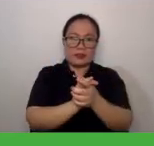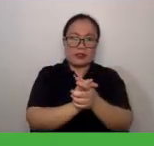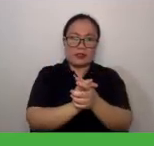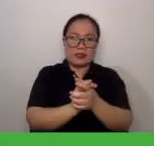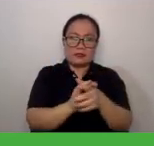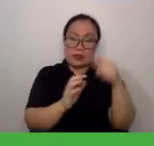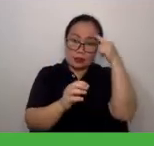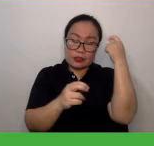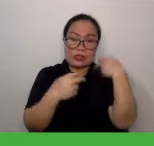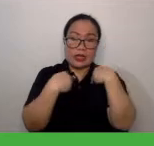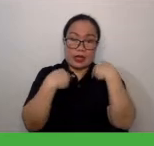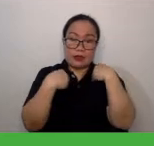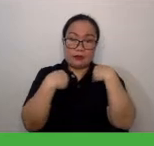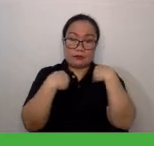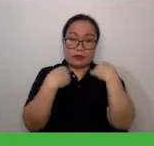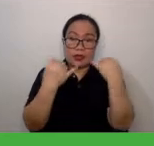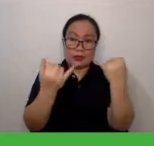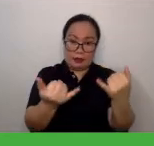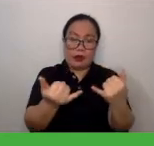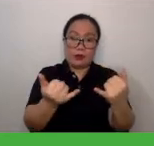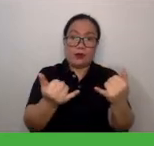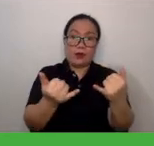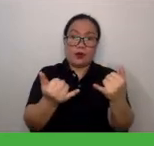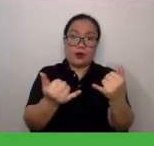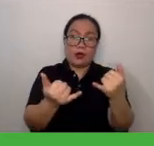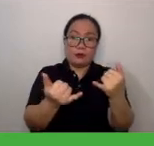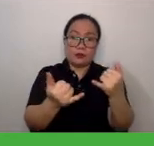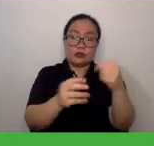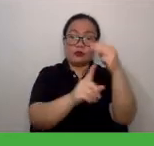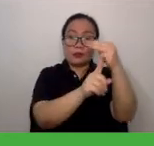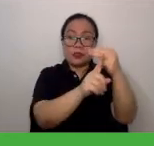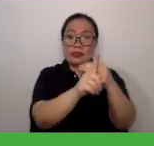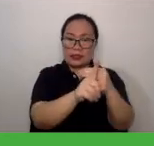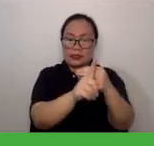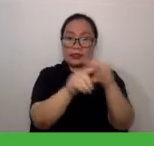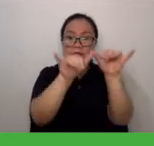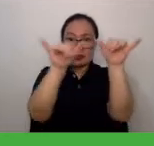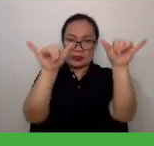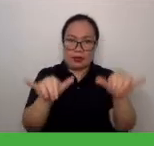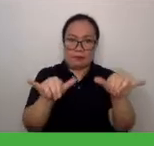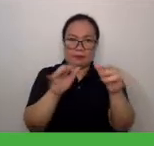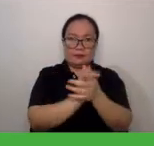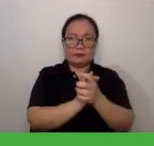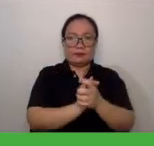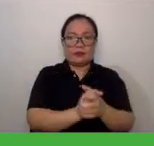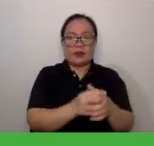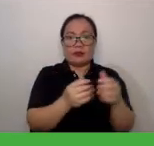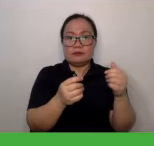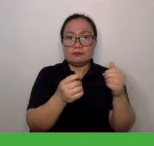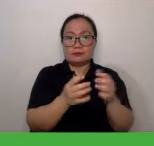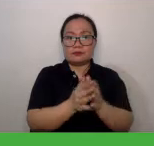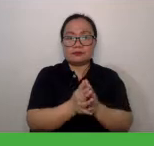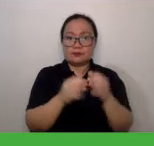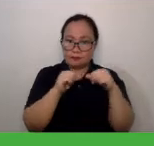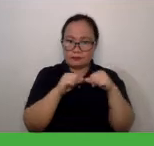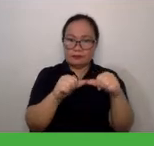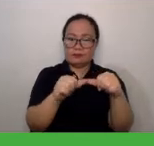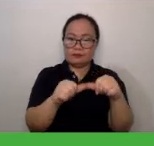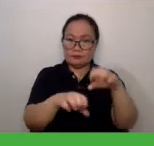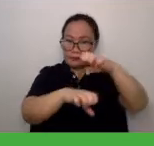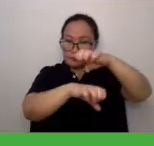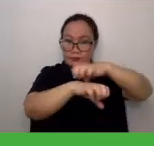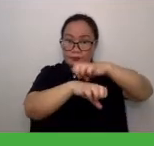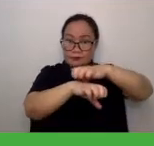wala tayong idea sa metric system, mahihirapan po tayo. Okay? So, let's proceed. So, the